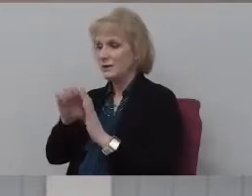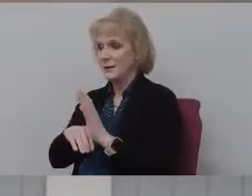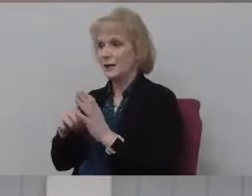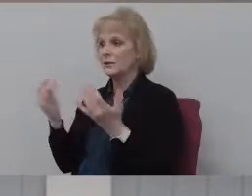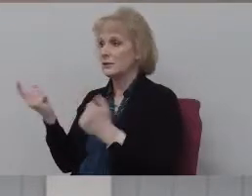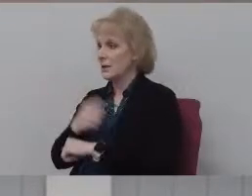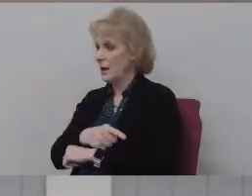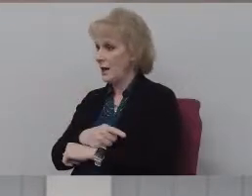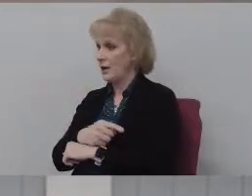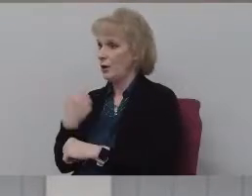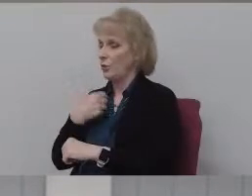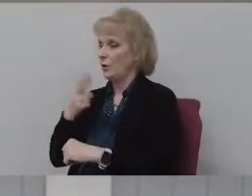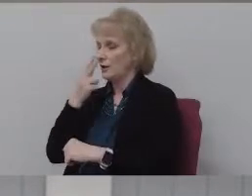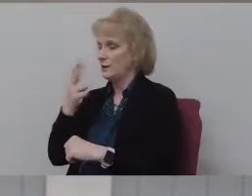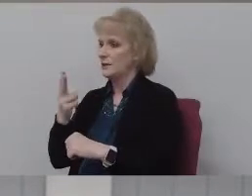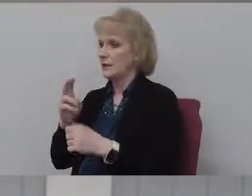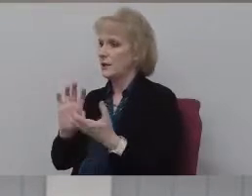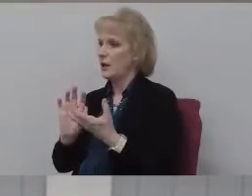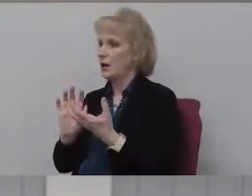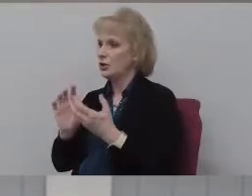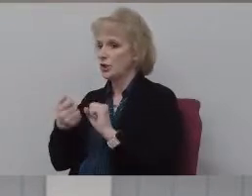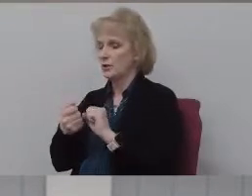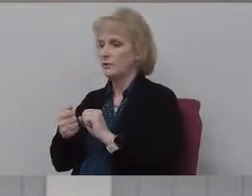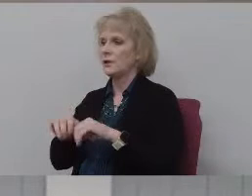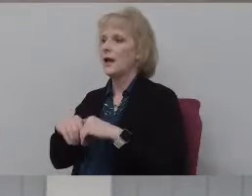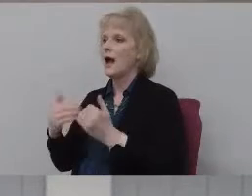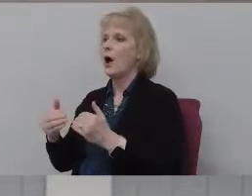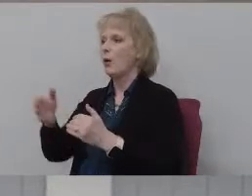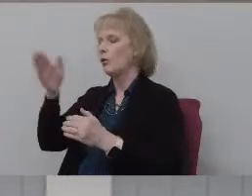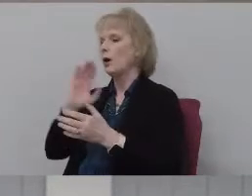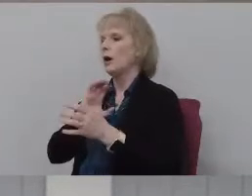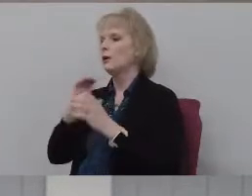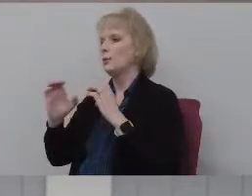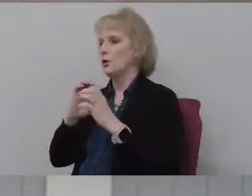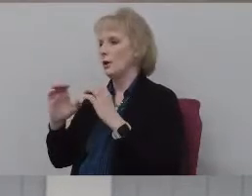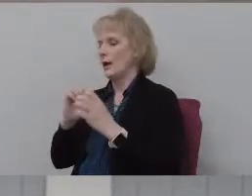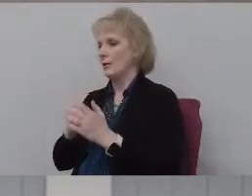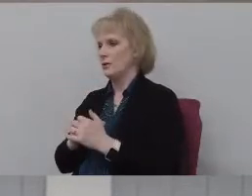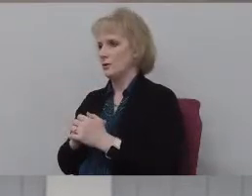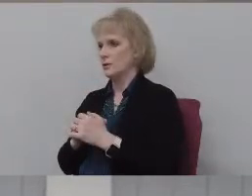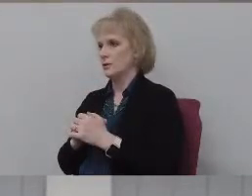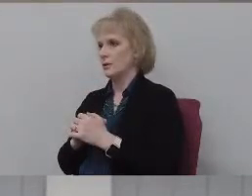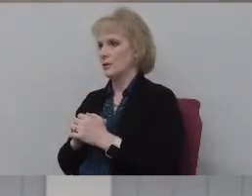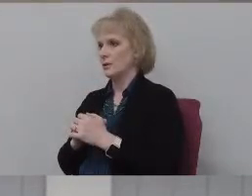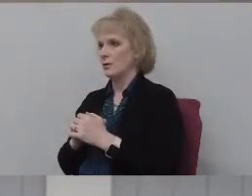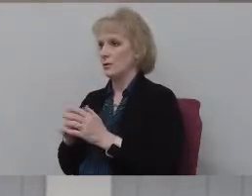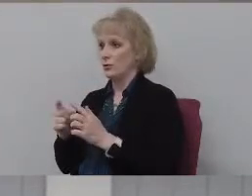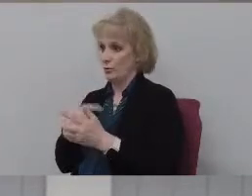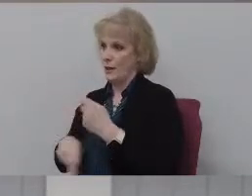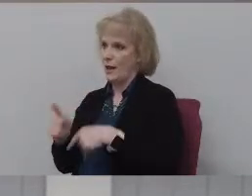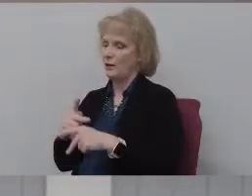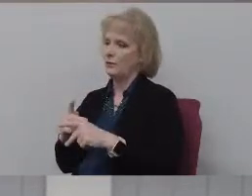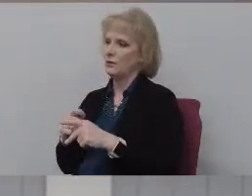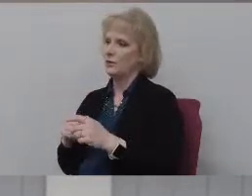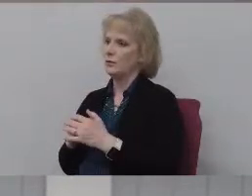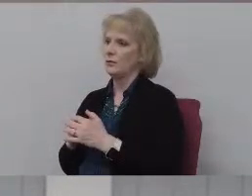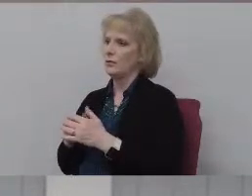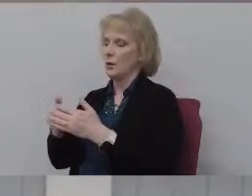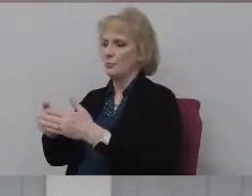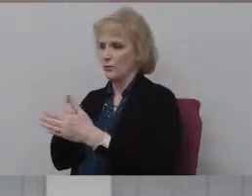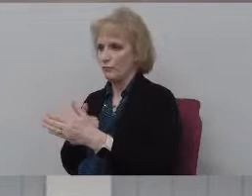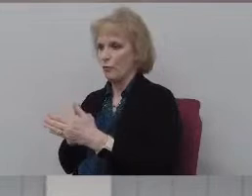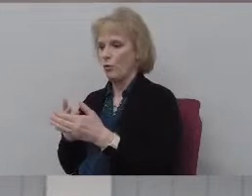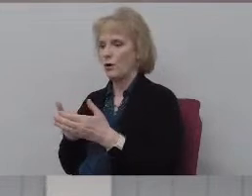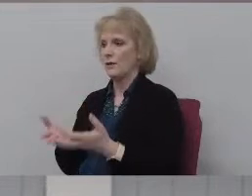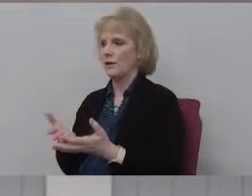we see a shift in how God communicates to man. Previous to